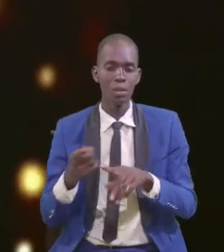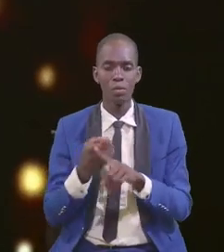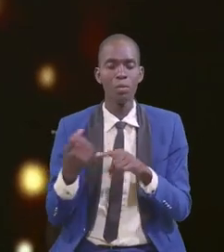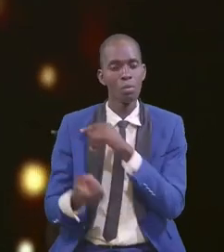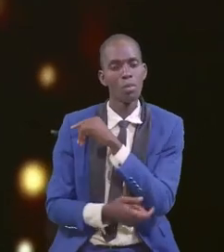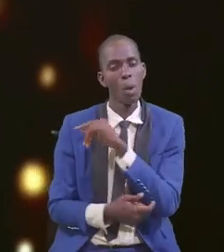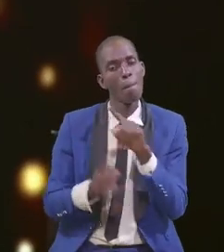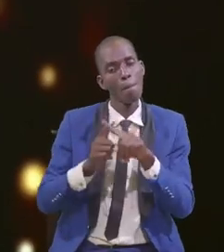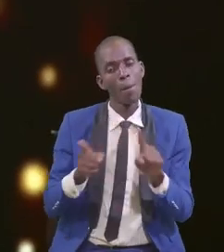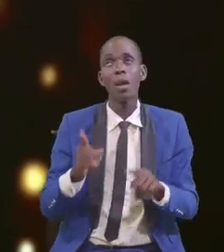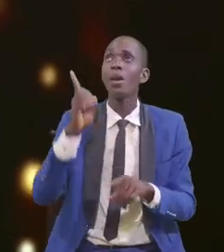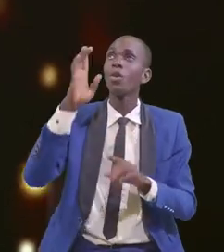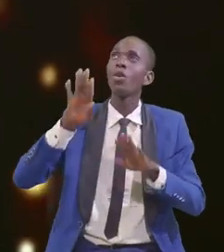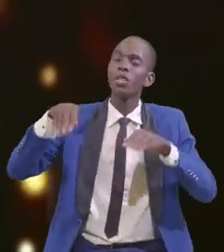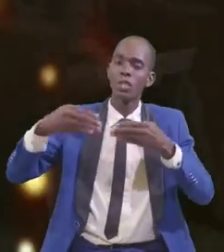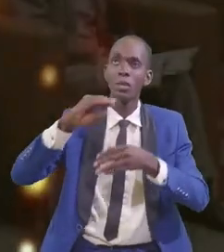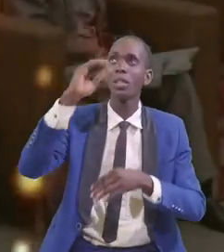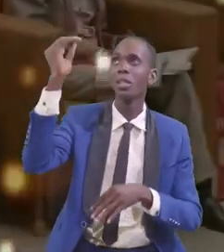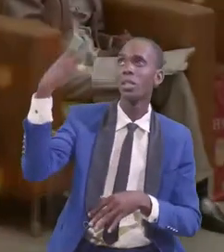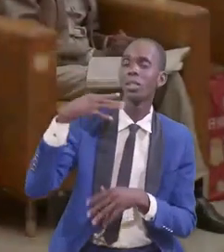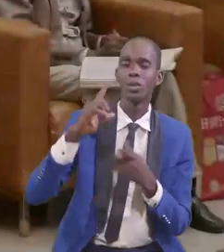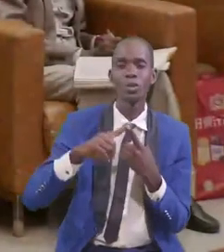you the grace to say no.